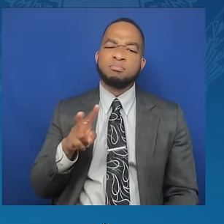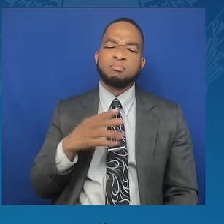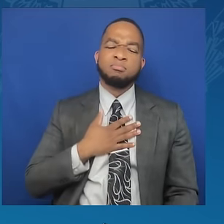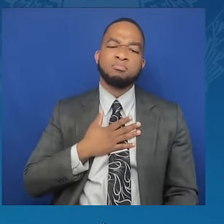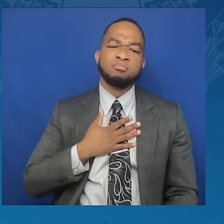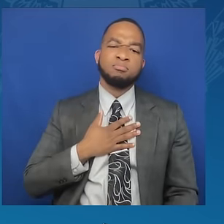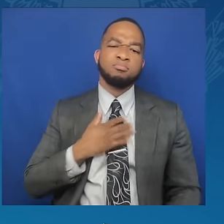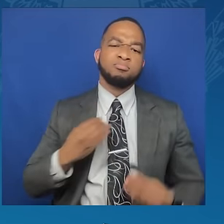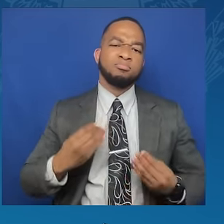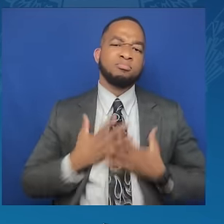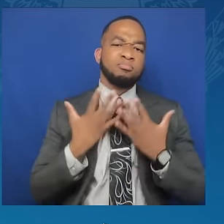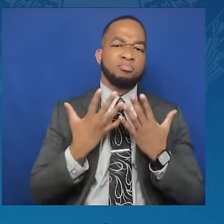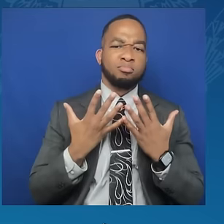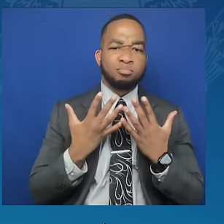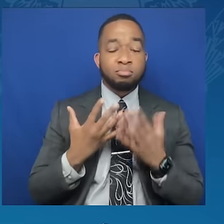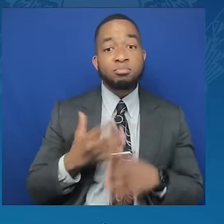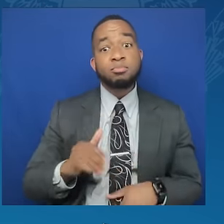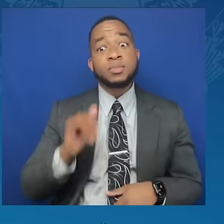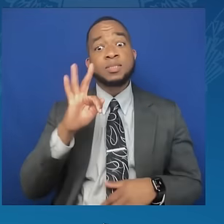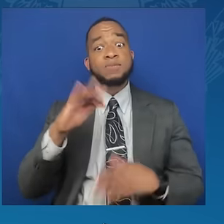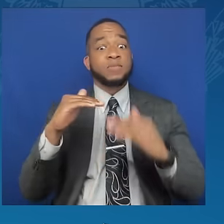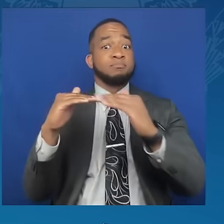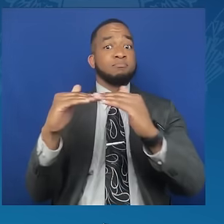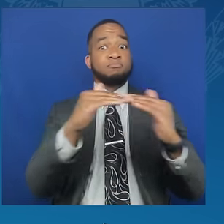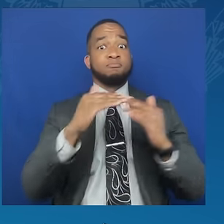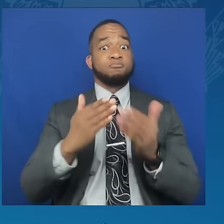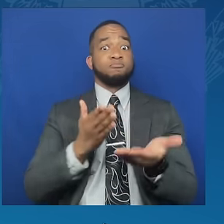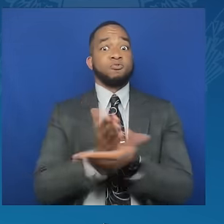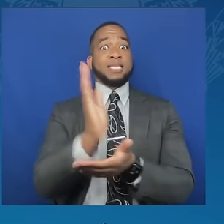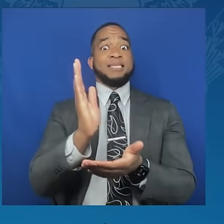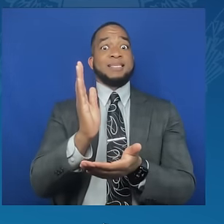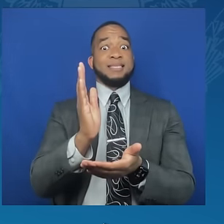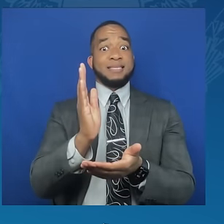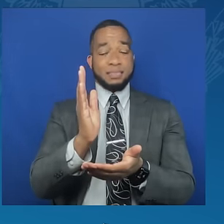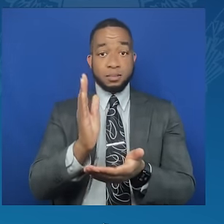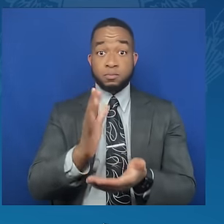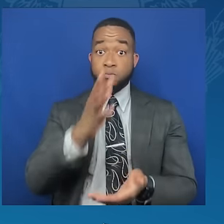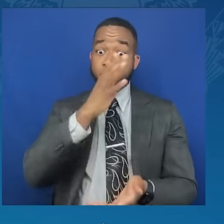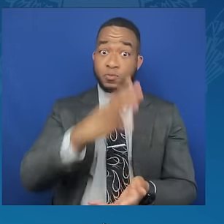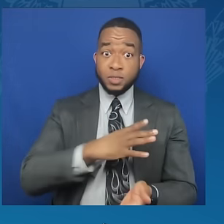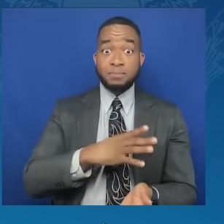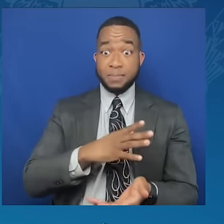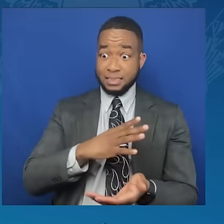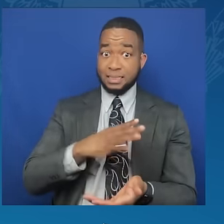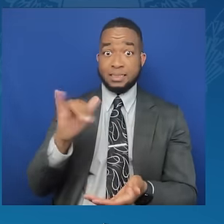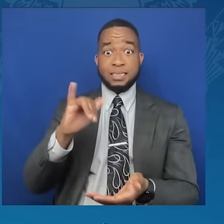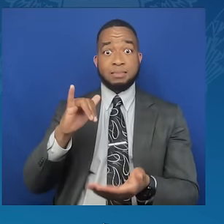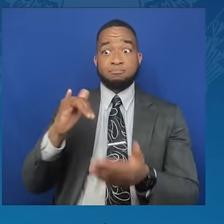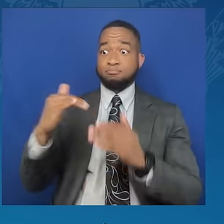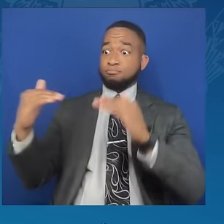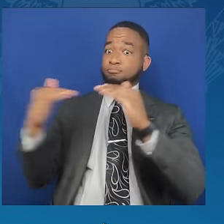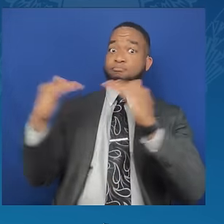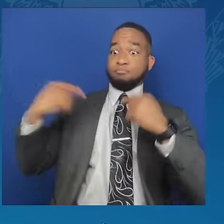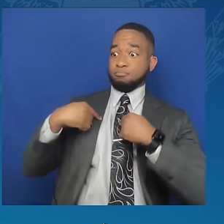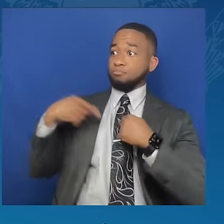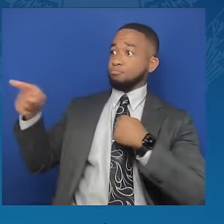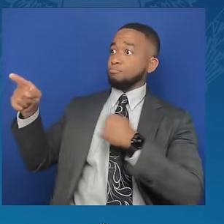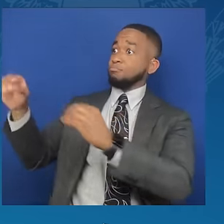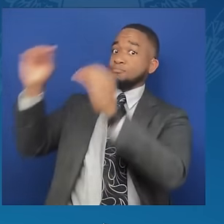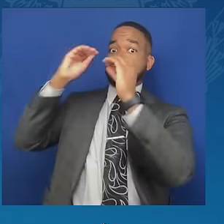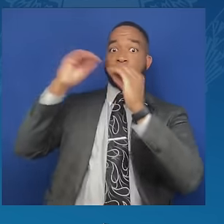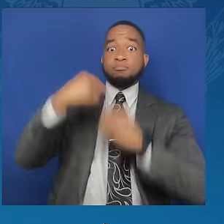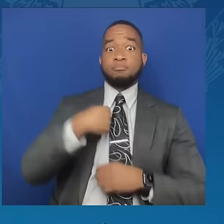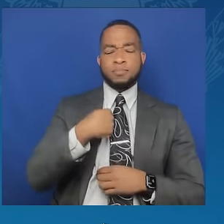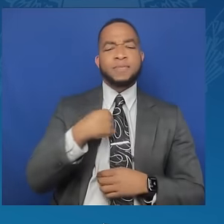like me with love and compassion. He taught me that you could be powerful in your march for